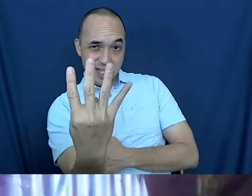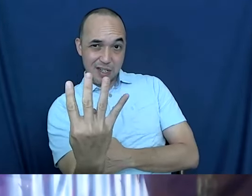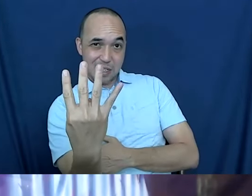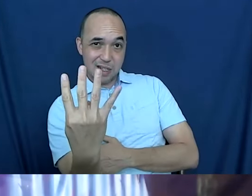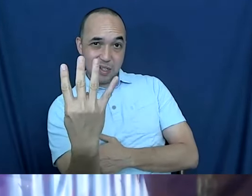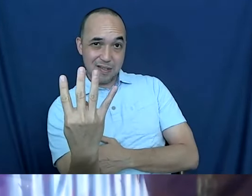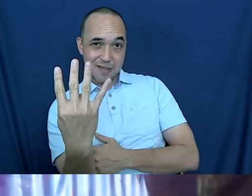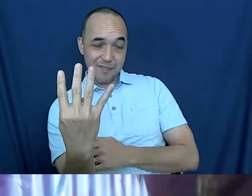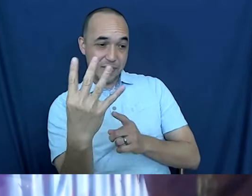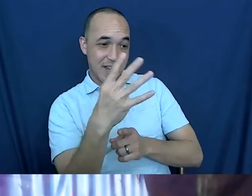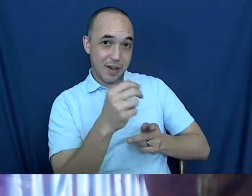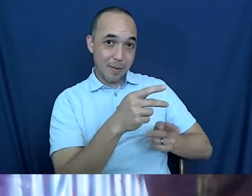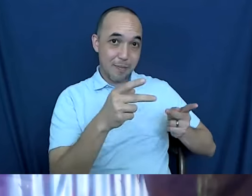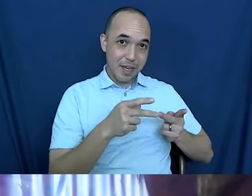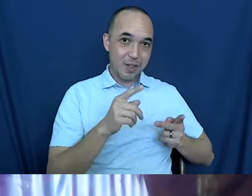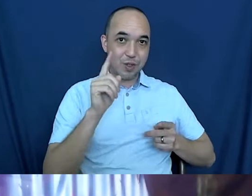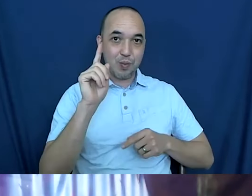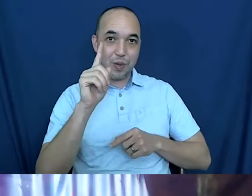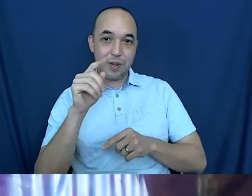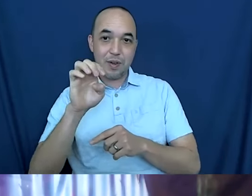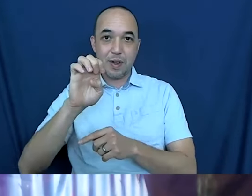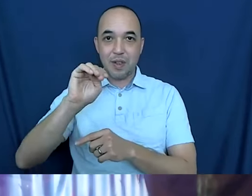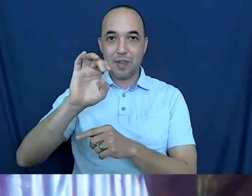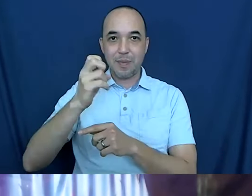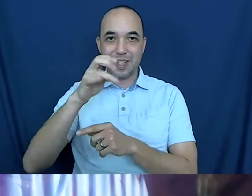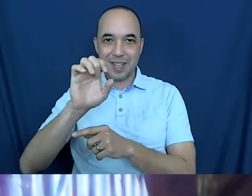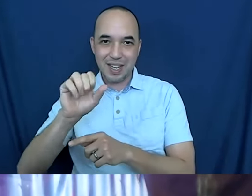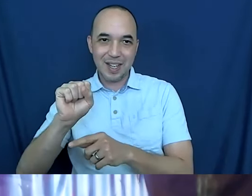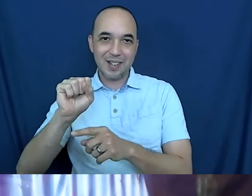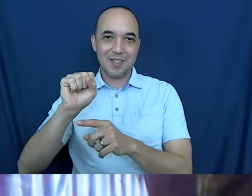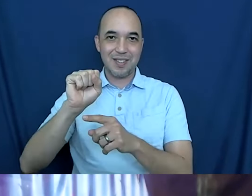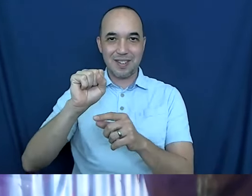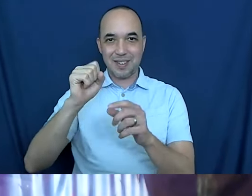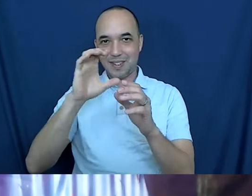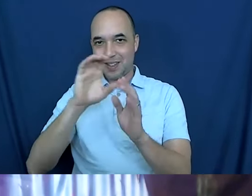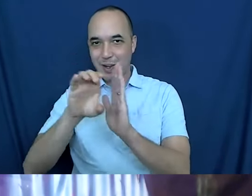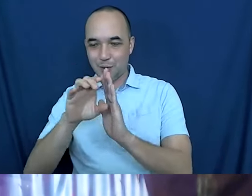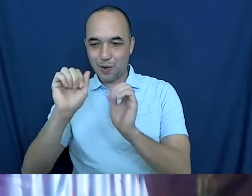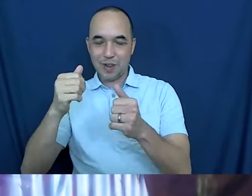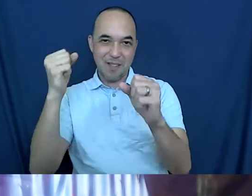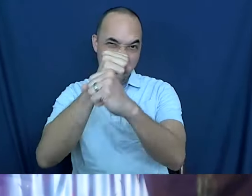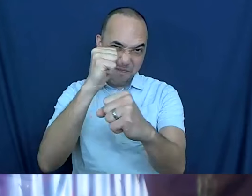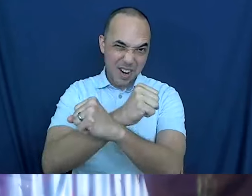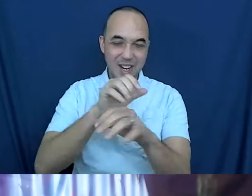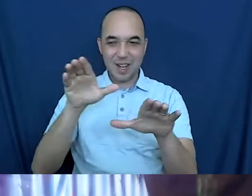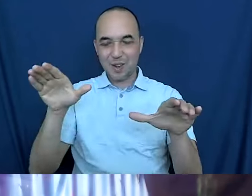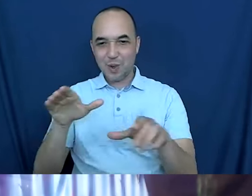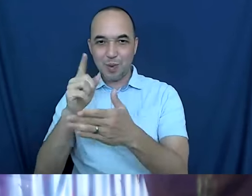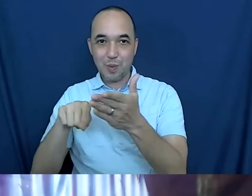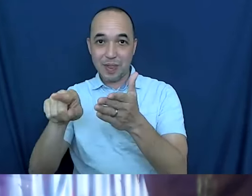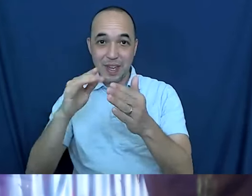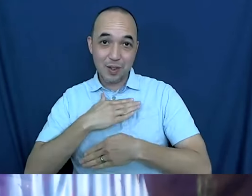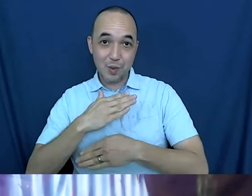a place that the mechanics-based character can fight or be doing something with the mechanics they enjoy, while the other player who